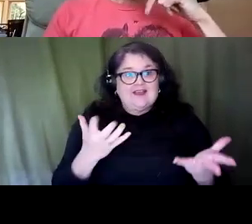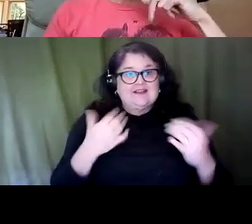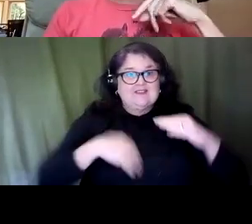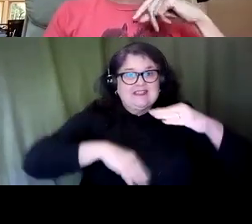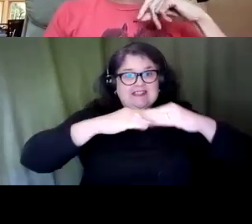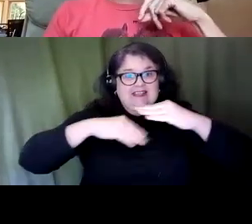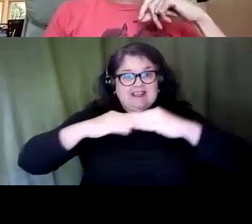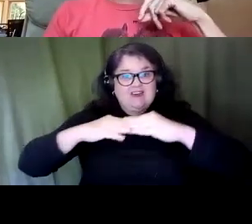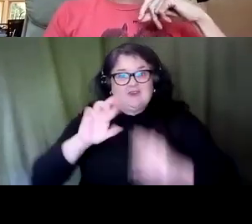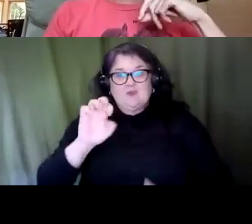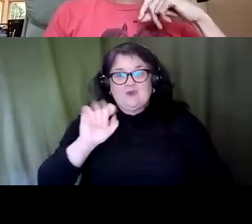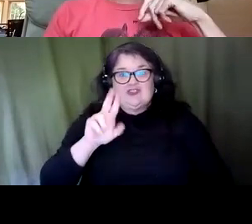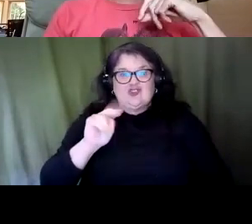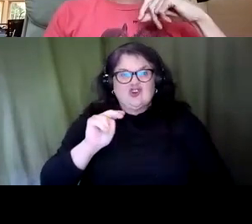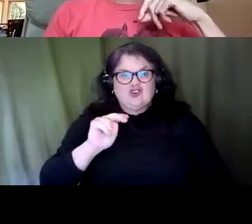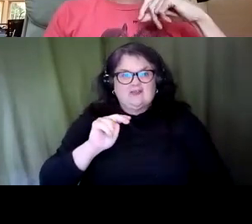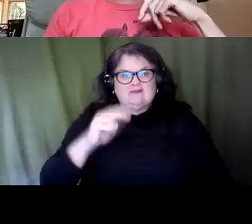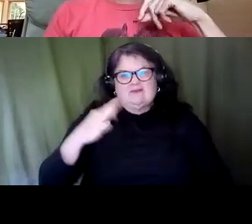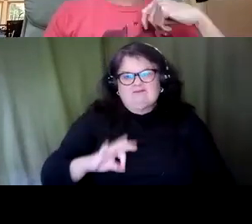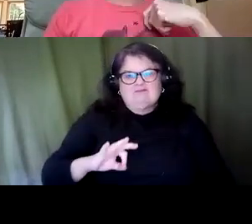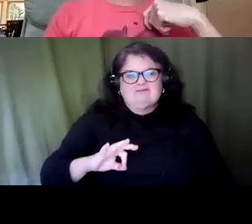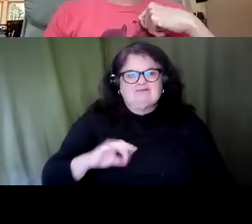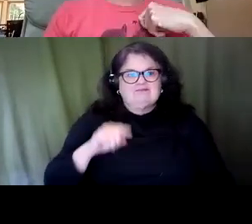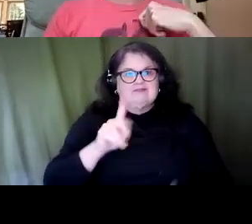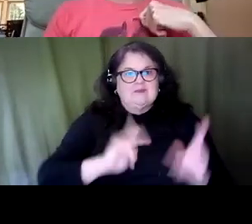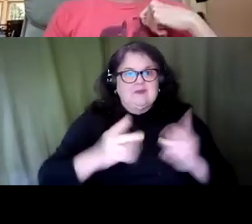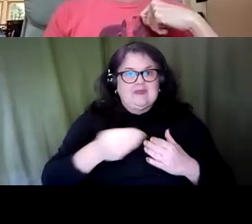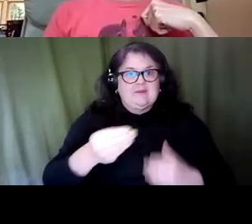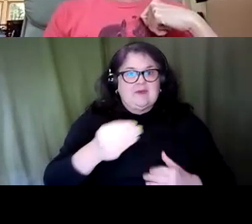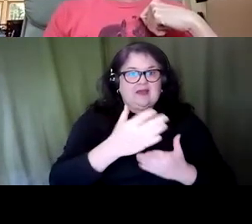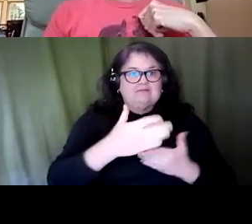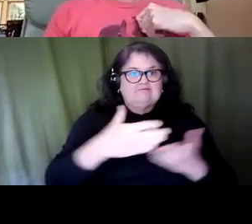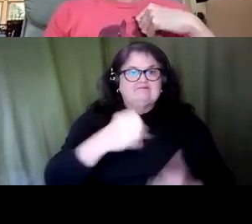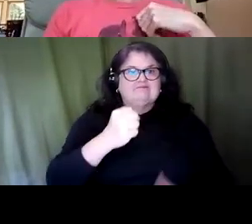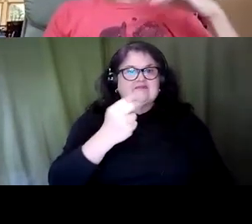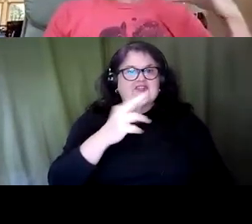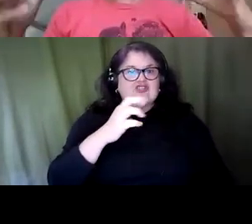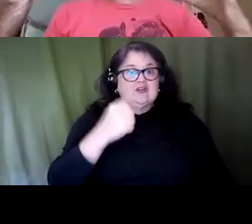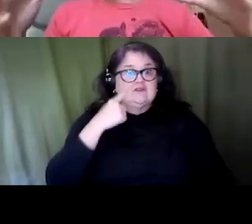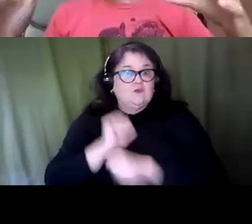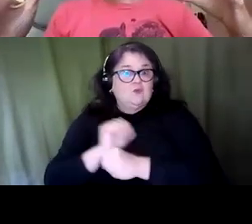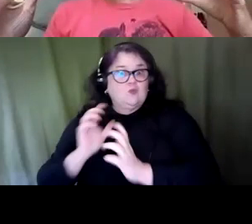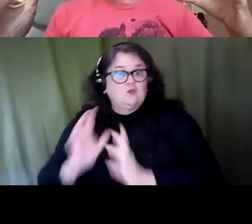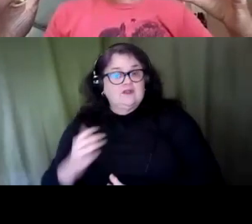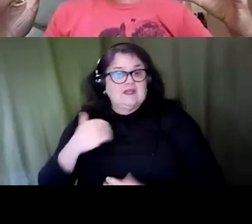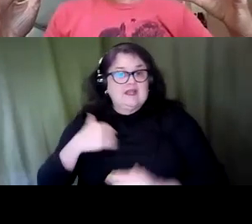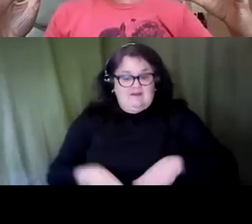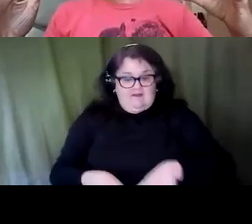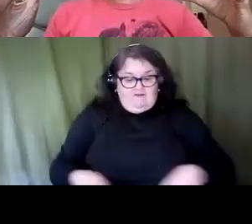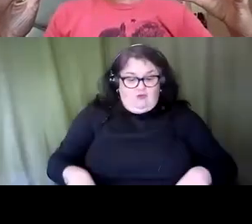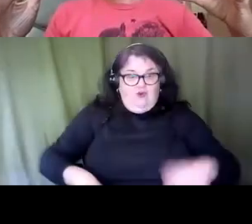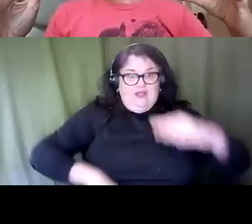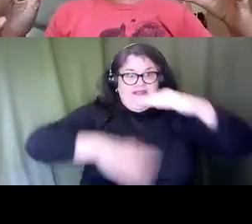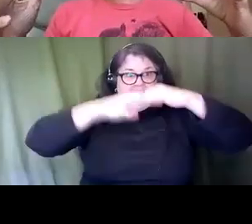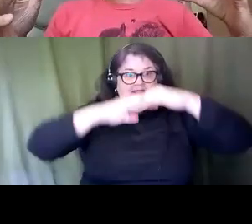on an investment for people who buy shares. For workers, there's both, there's a floor and a ceiling in that we